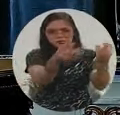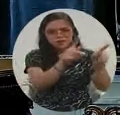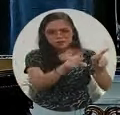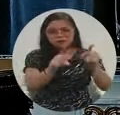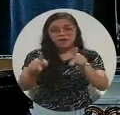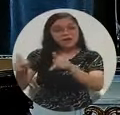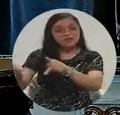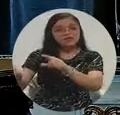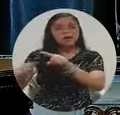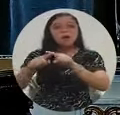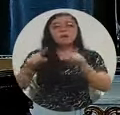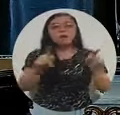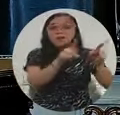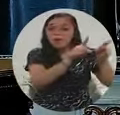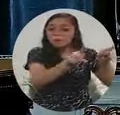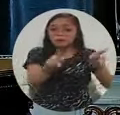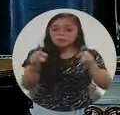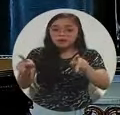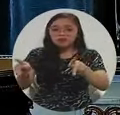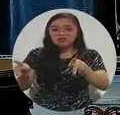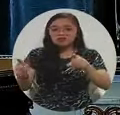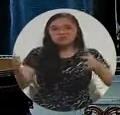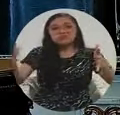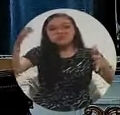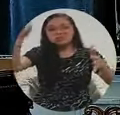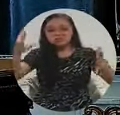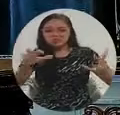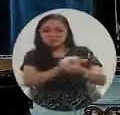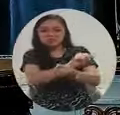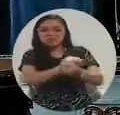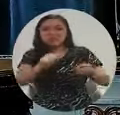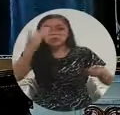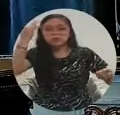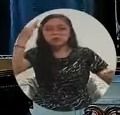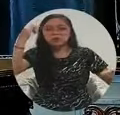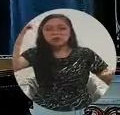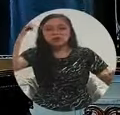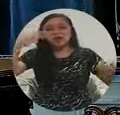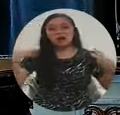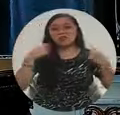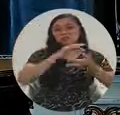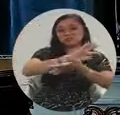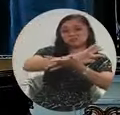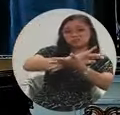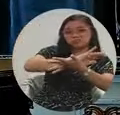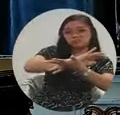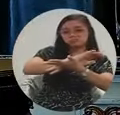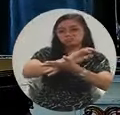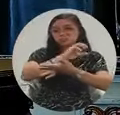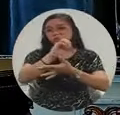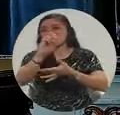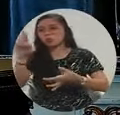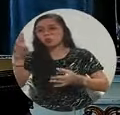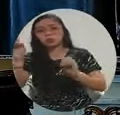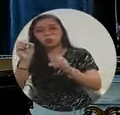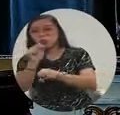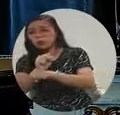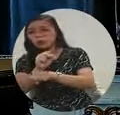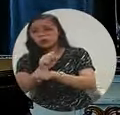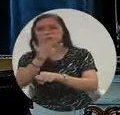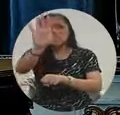plans. But sometimes our plans are being disturbed by the pandemic and all these problems like that.